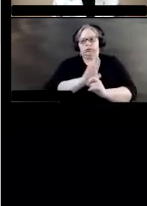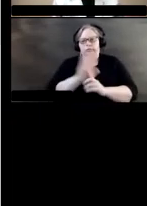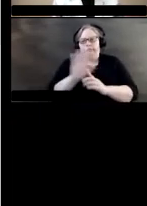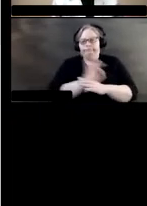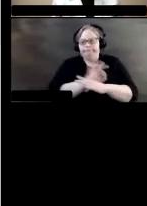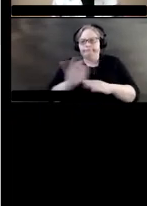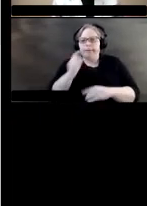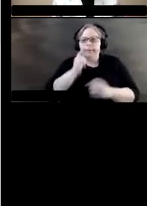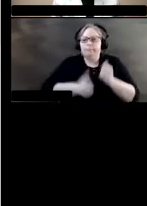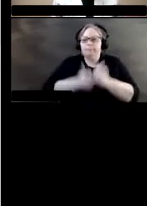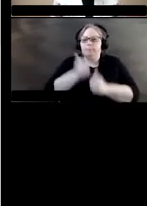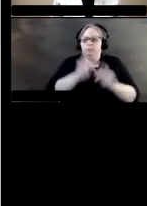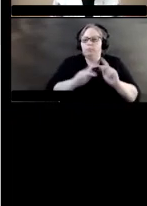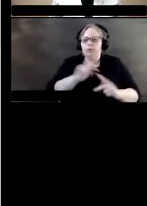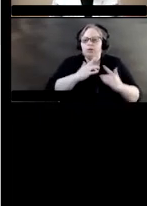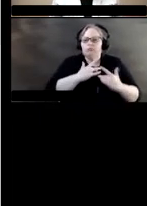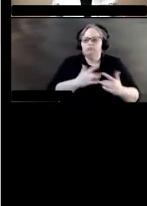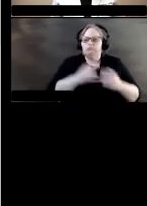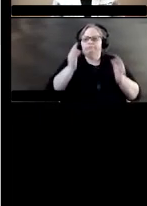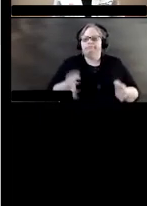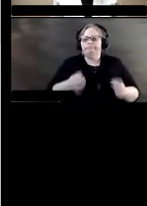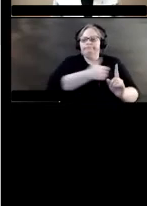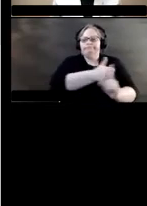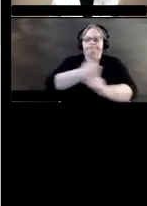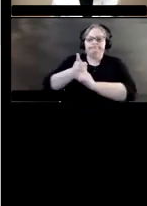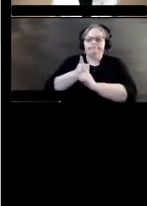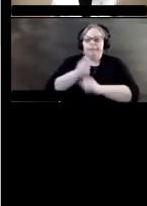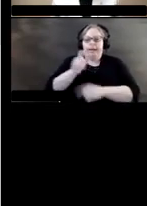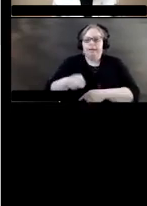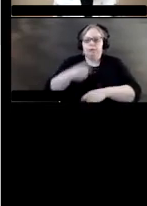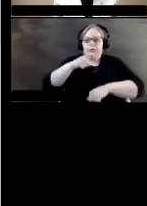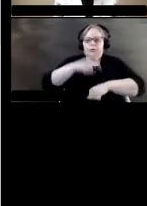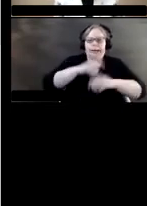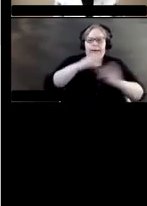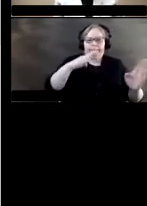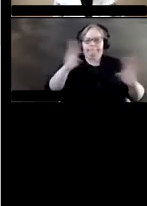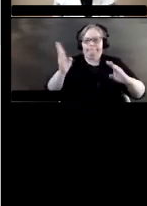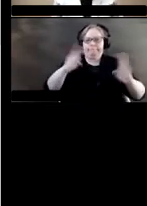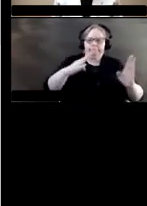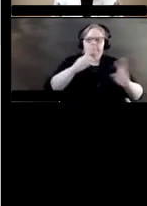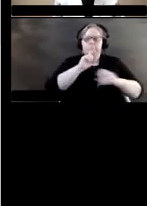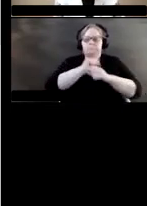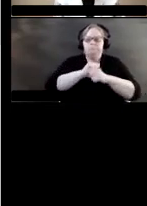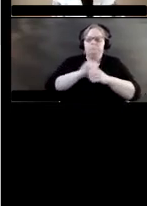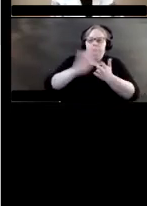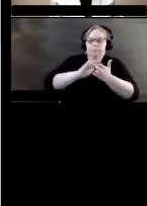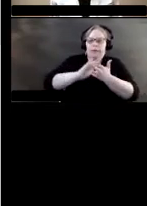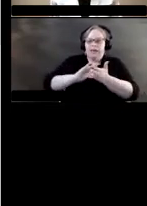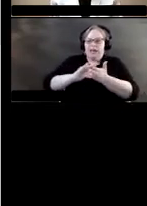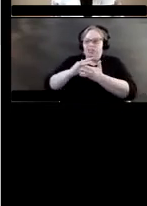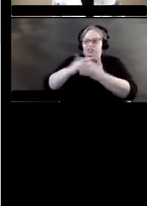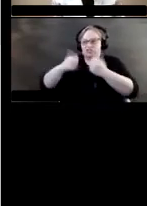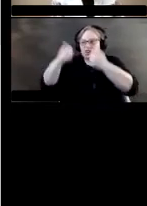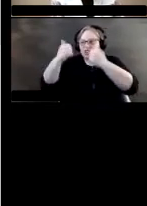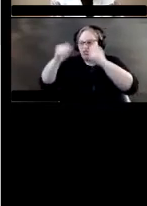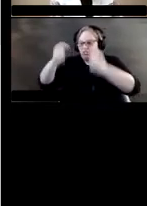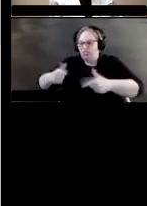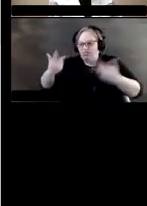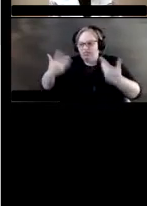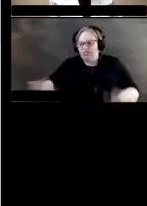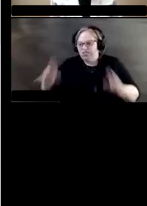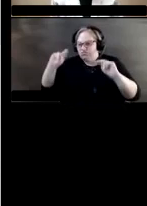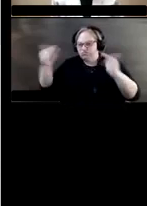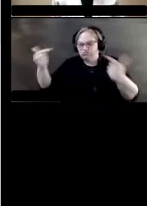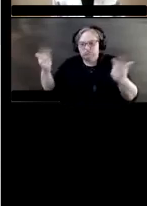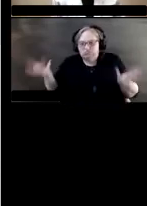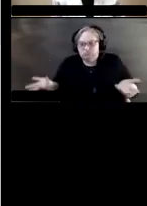most people just have to decide what's the time for that. Have you exhausted the medications? And feel